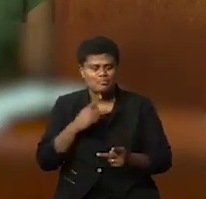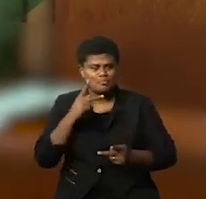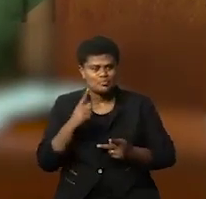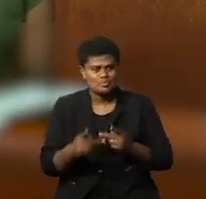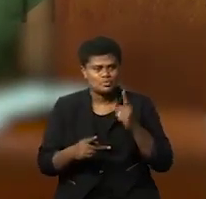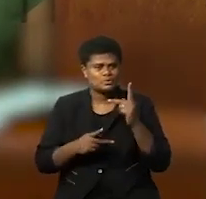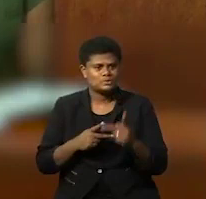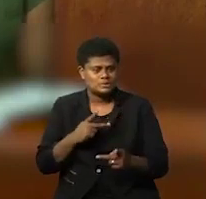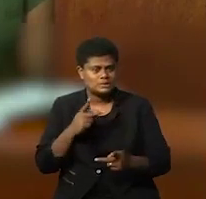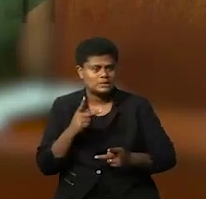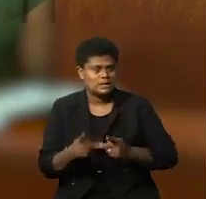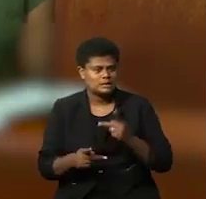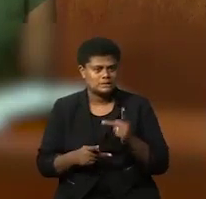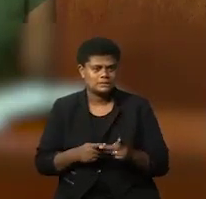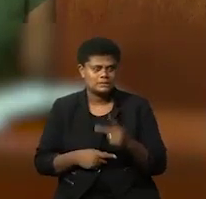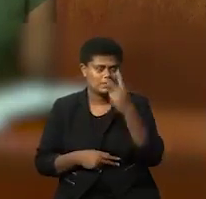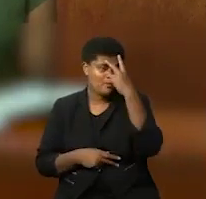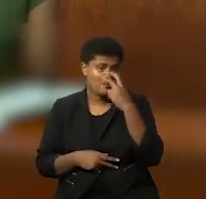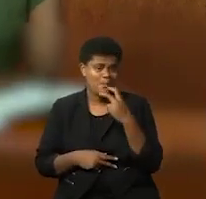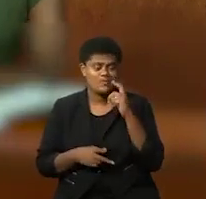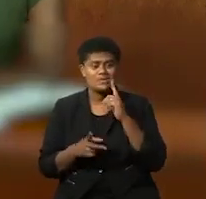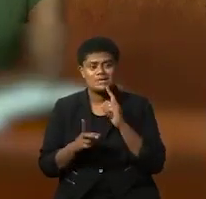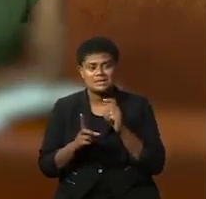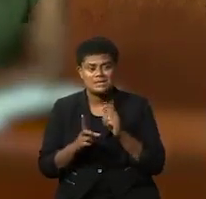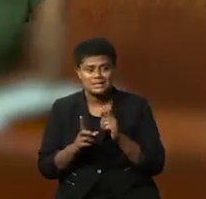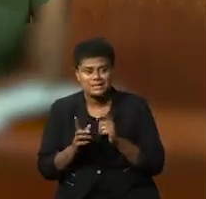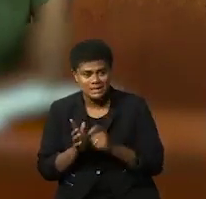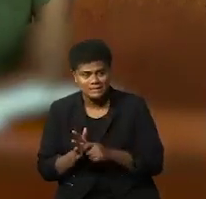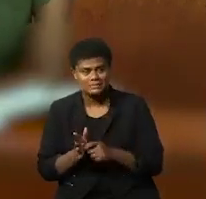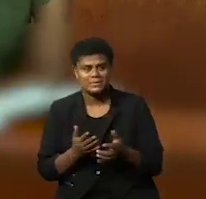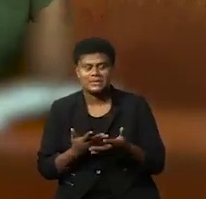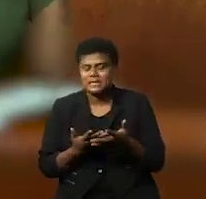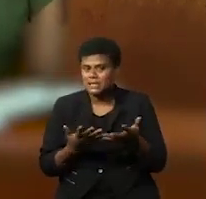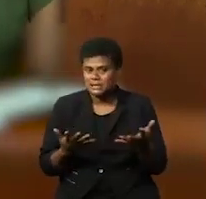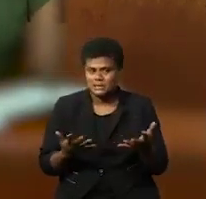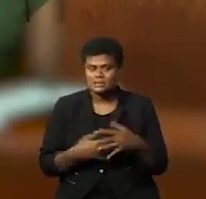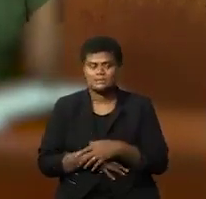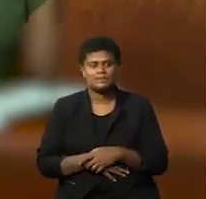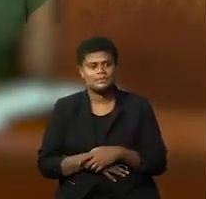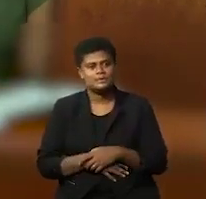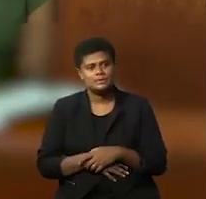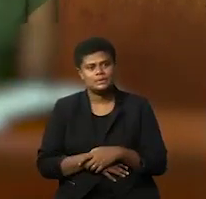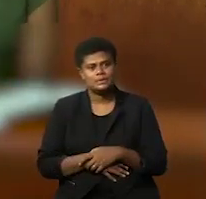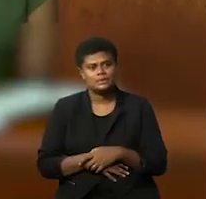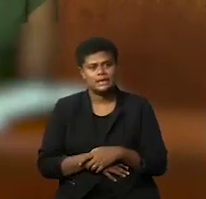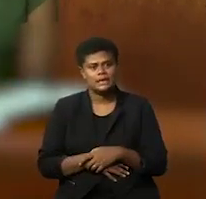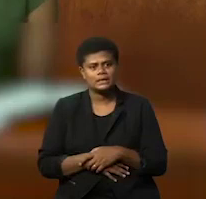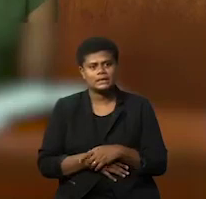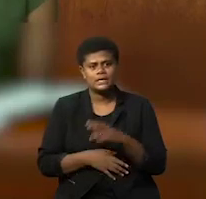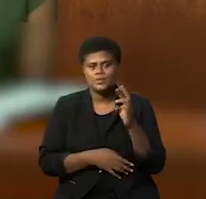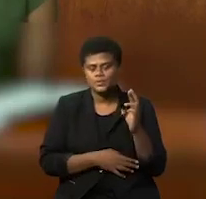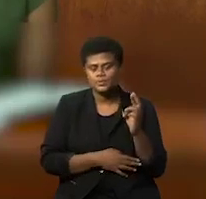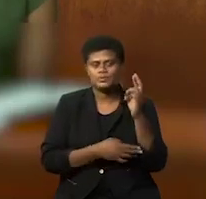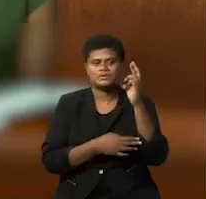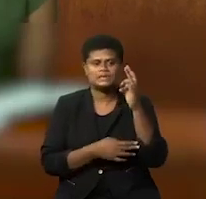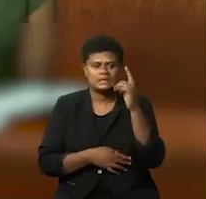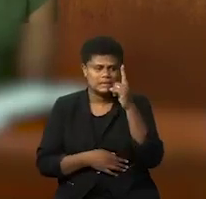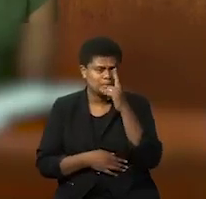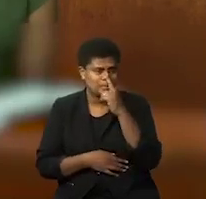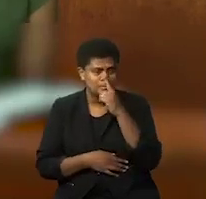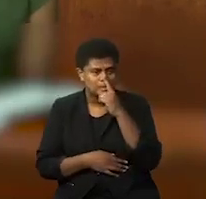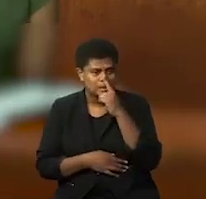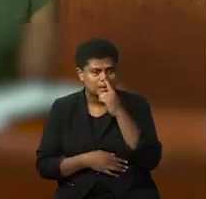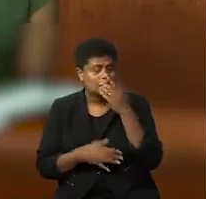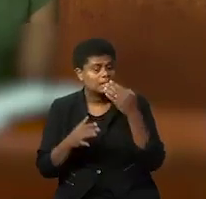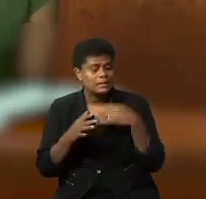the Old Testament sanctuary is played out and how the priest represents the people in the most holy